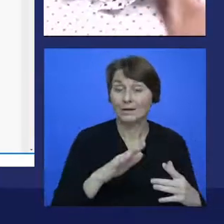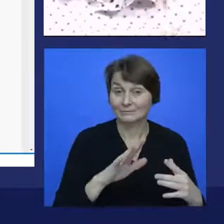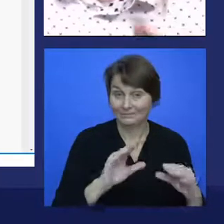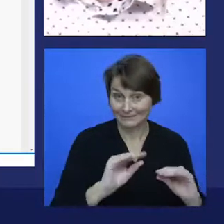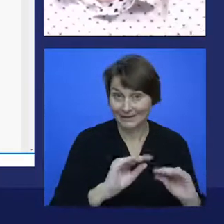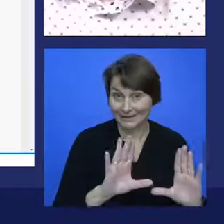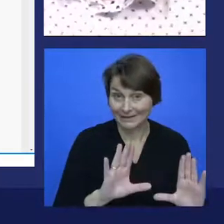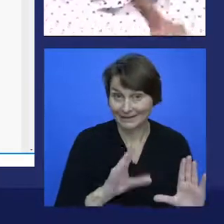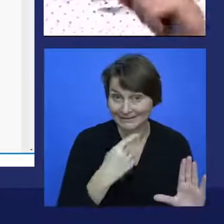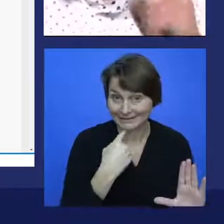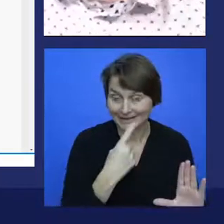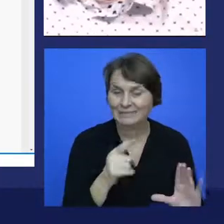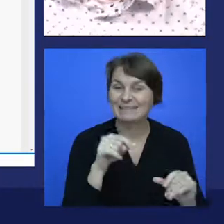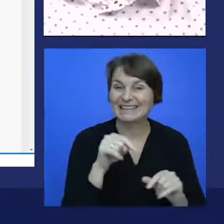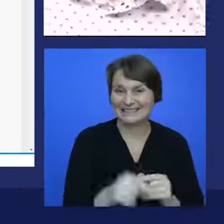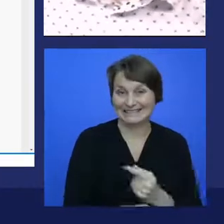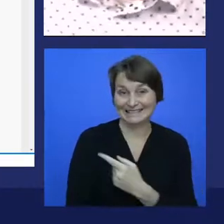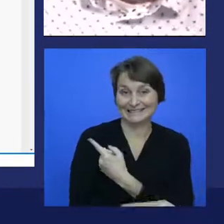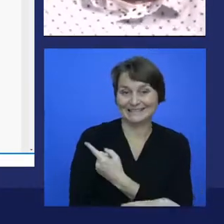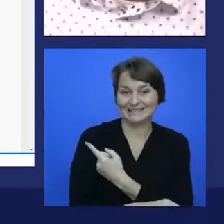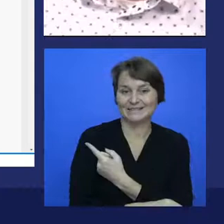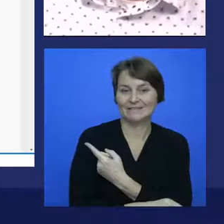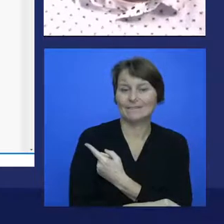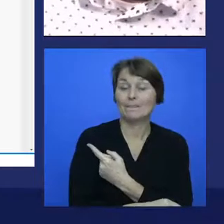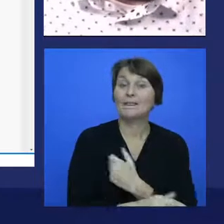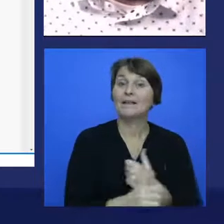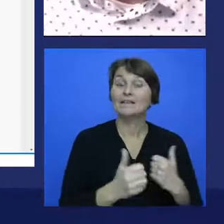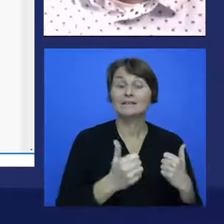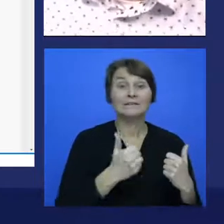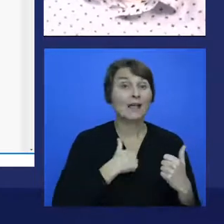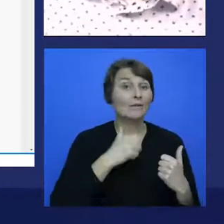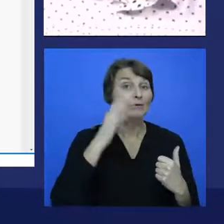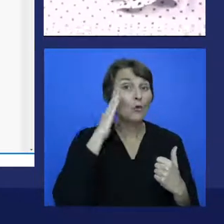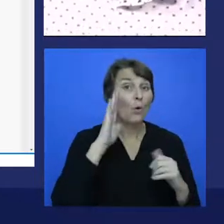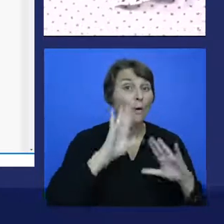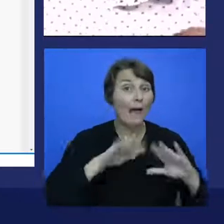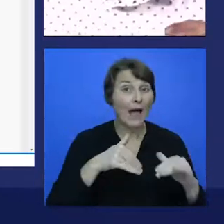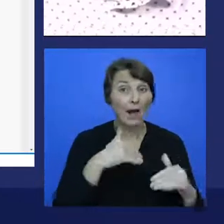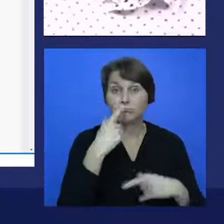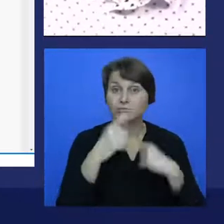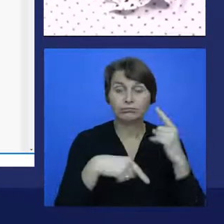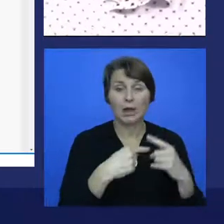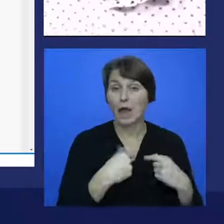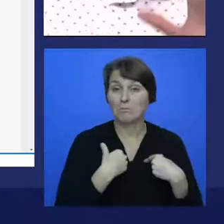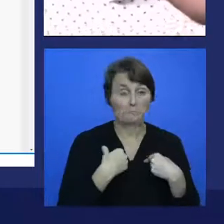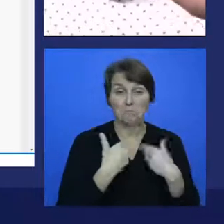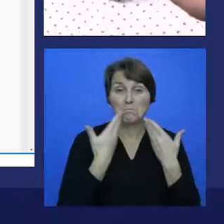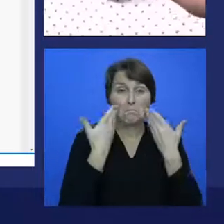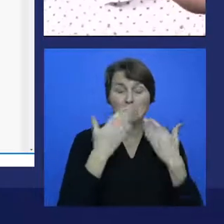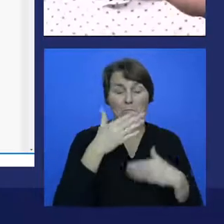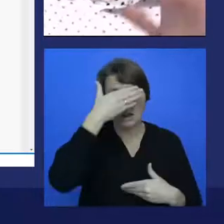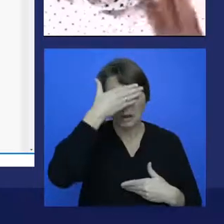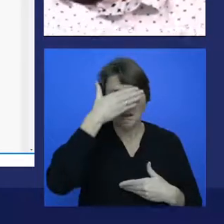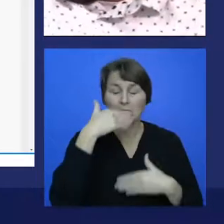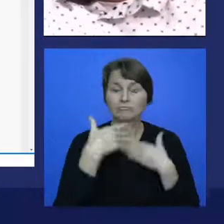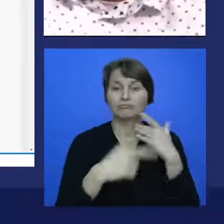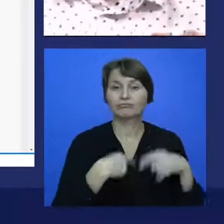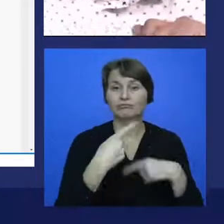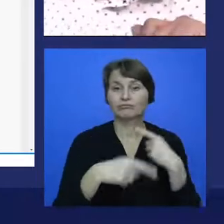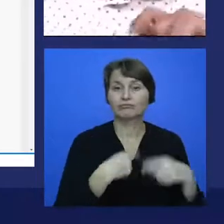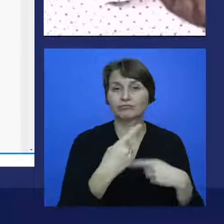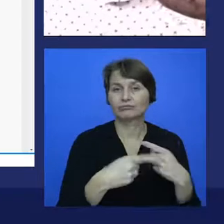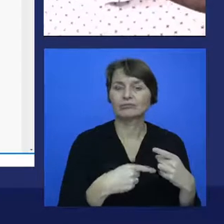tell you that these things are not self-aware. They have no idea what's going on. They are basically, it's like a